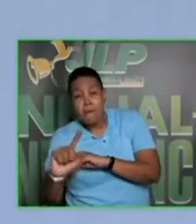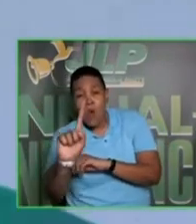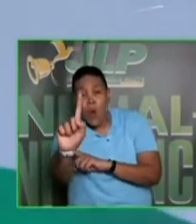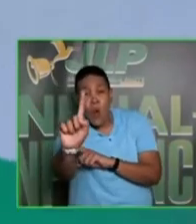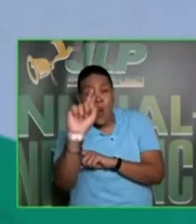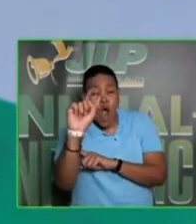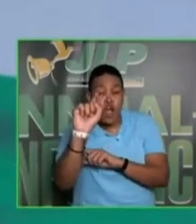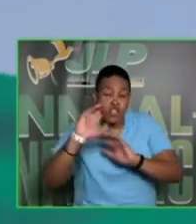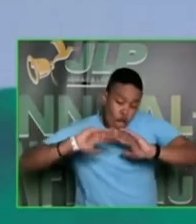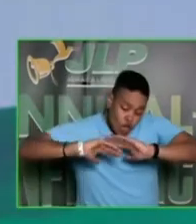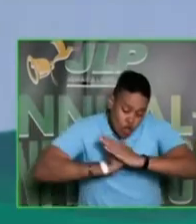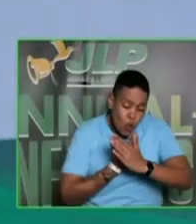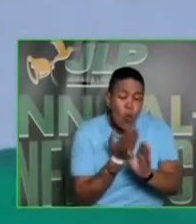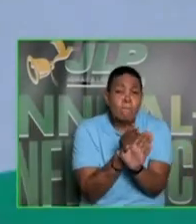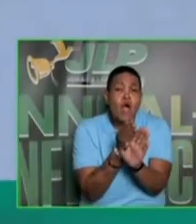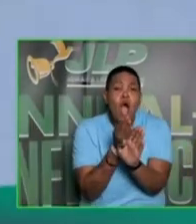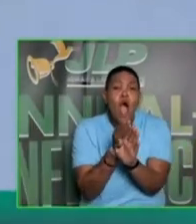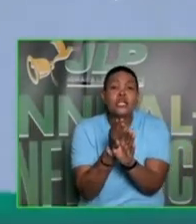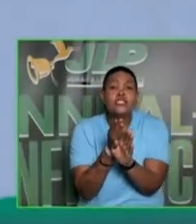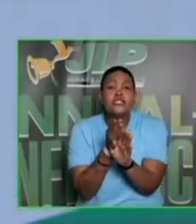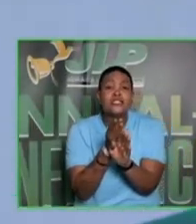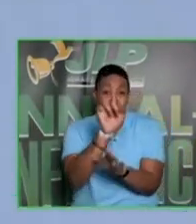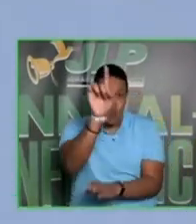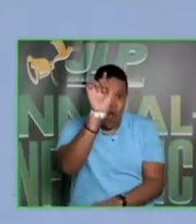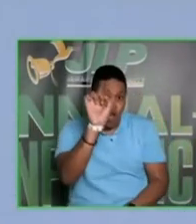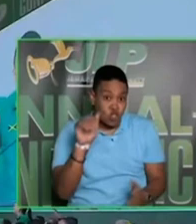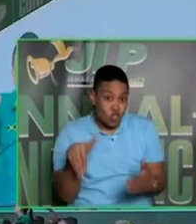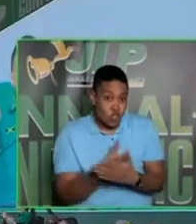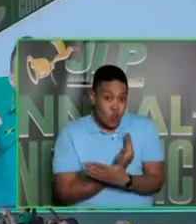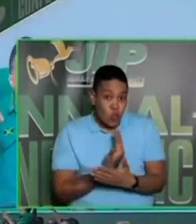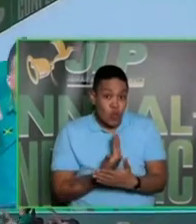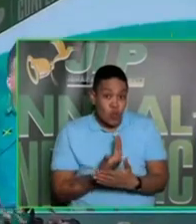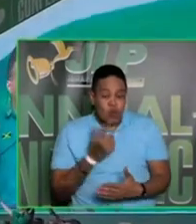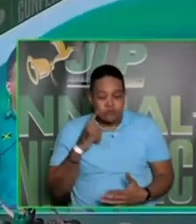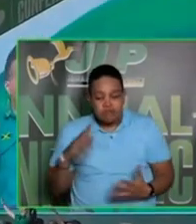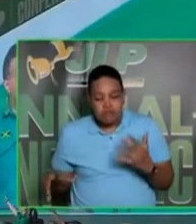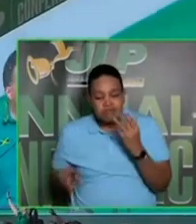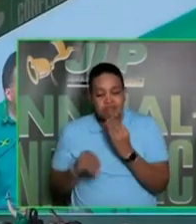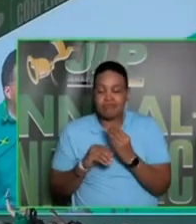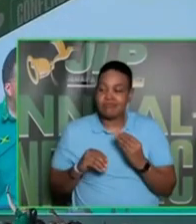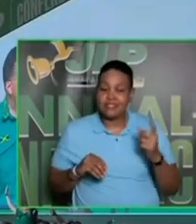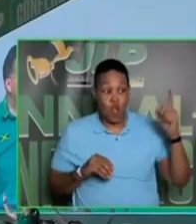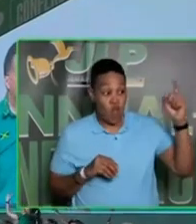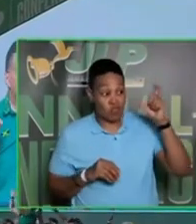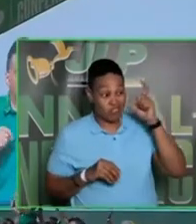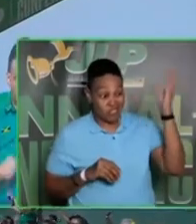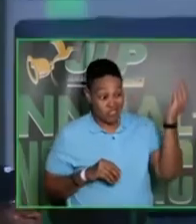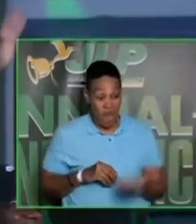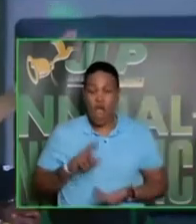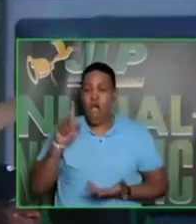100 new buses will be added to the fleet again.